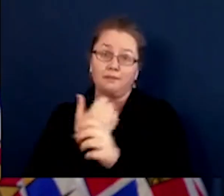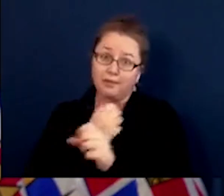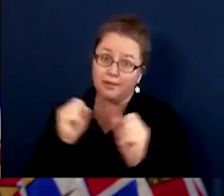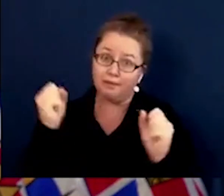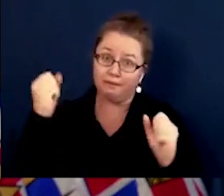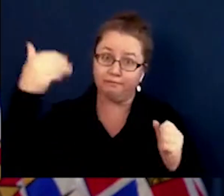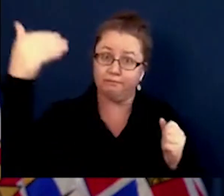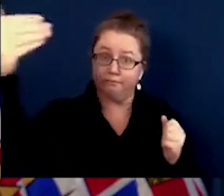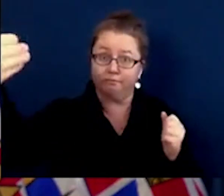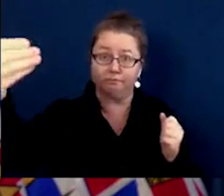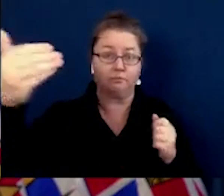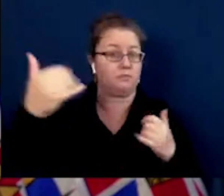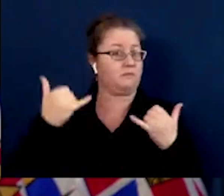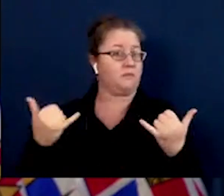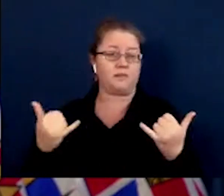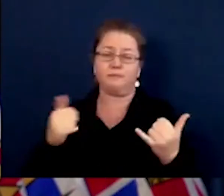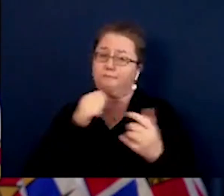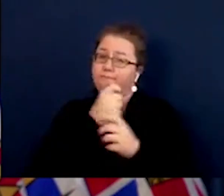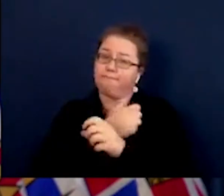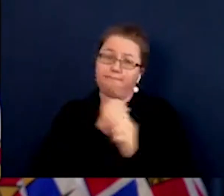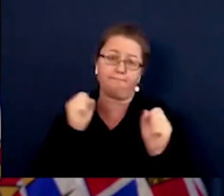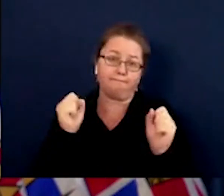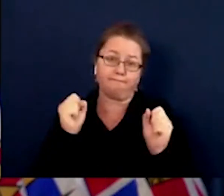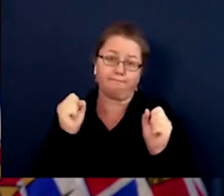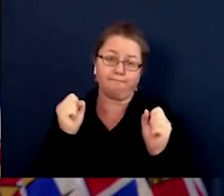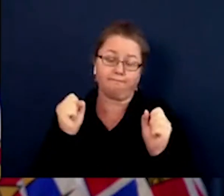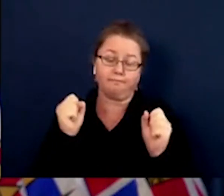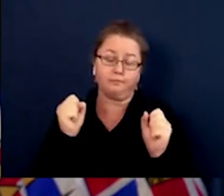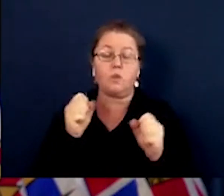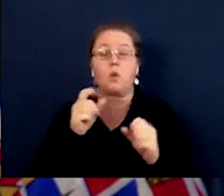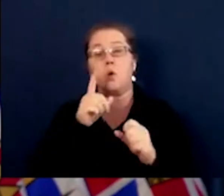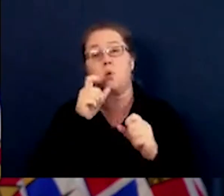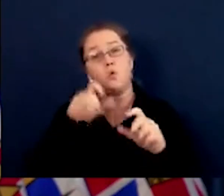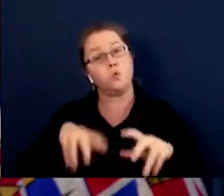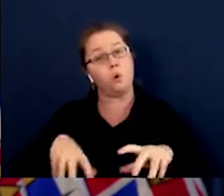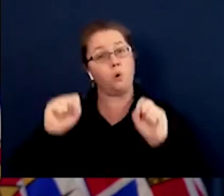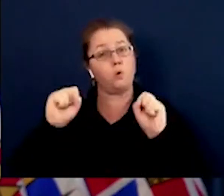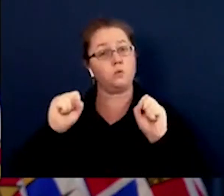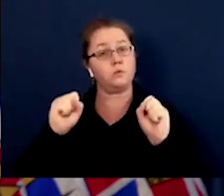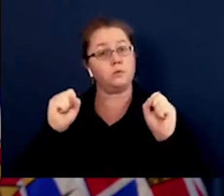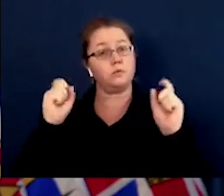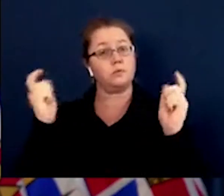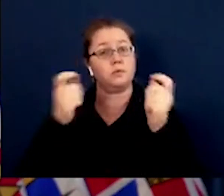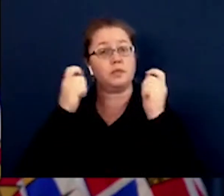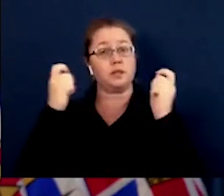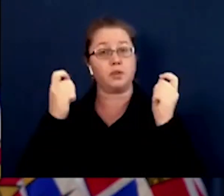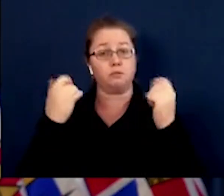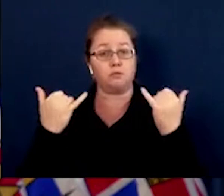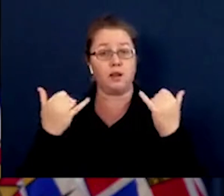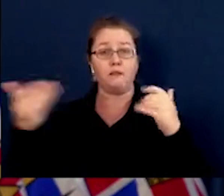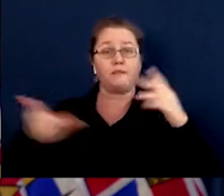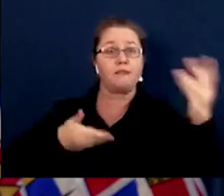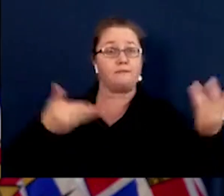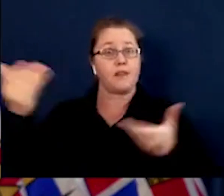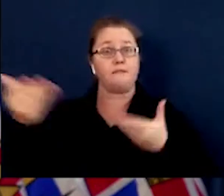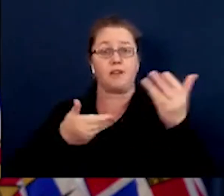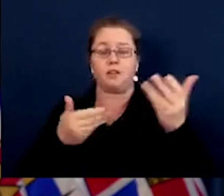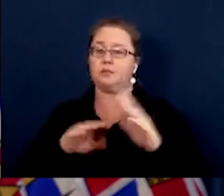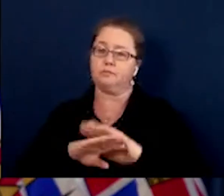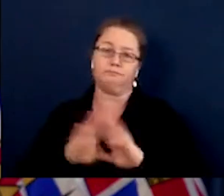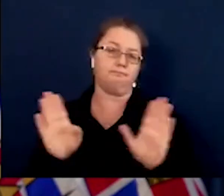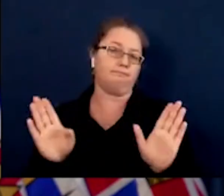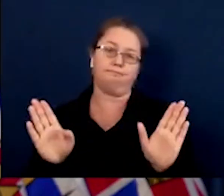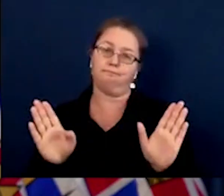about. As hosts of the celebrations, I ask you not to invite others to your gathering right